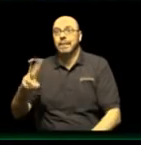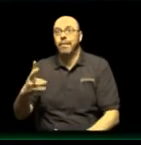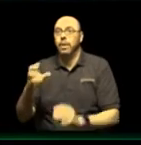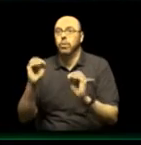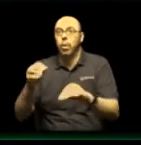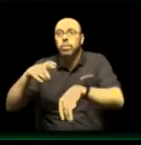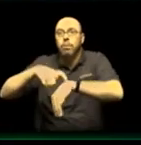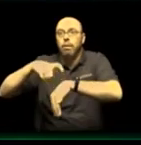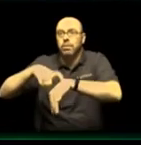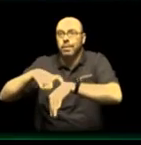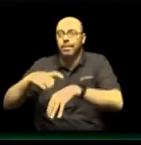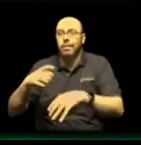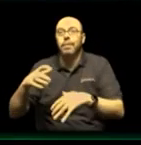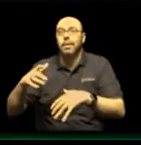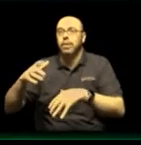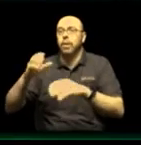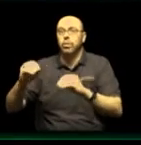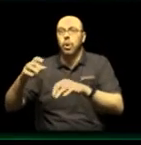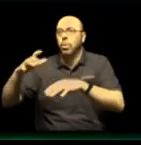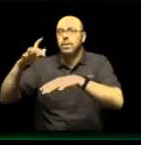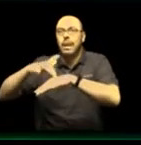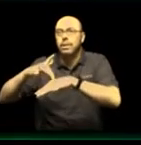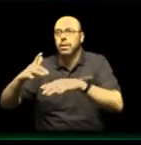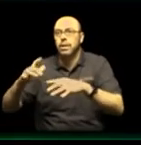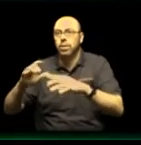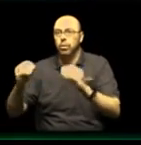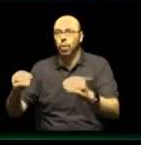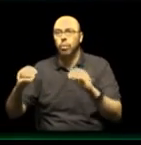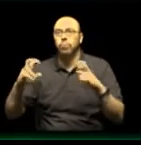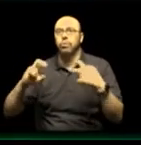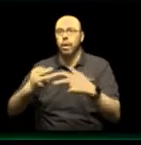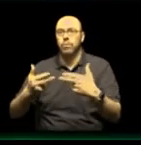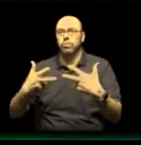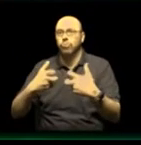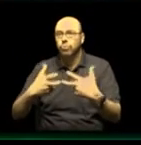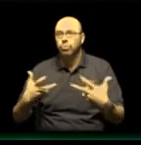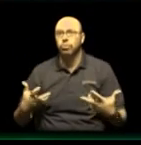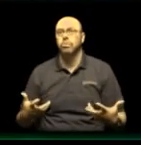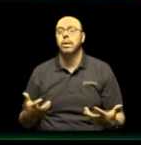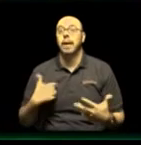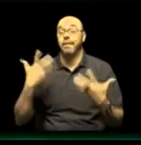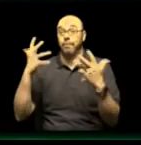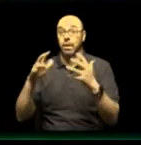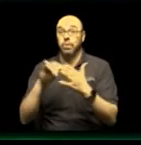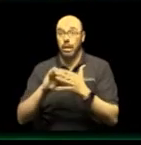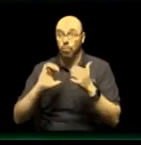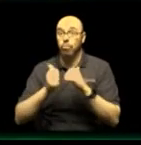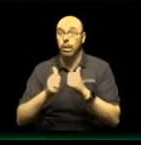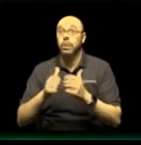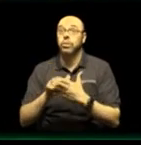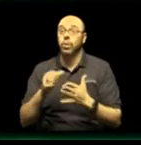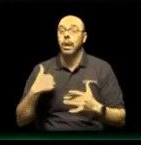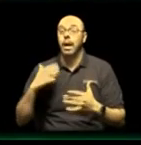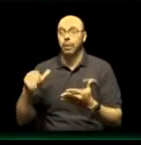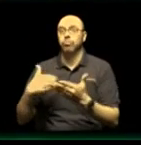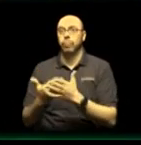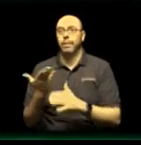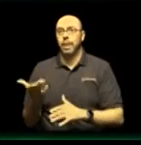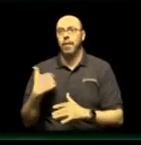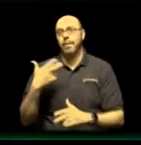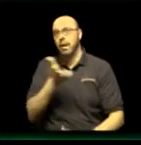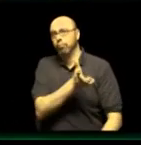no rubbing, anything. No crashes. Finish the race, and so I came in the